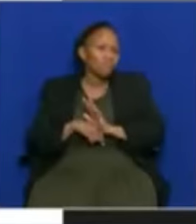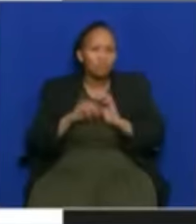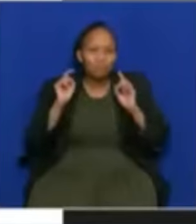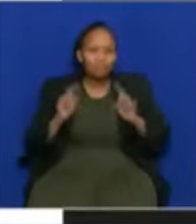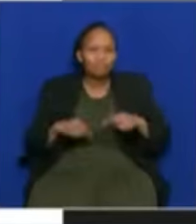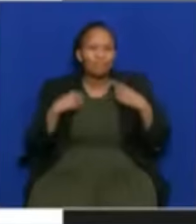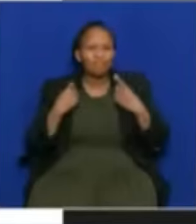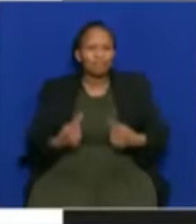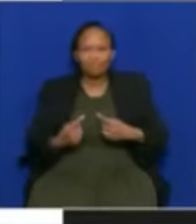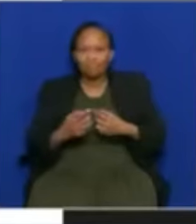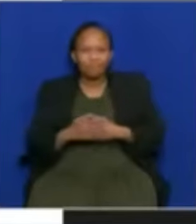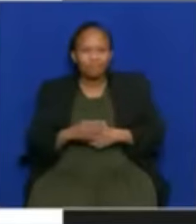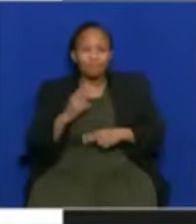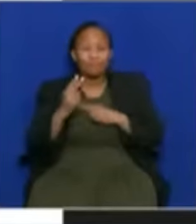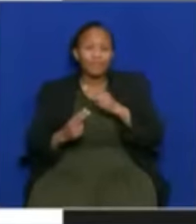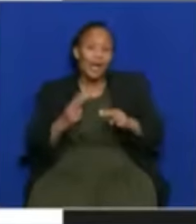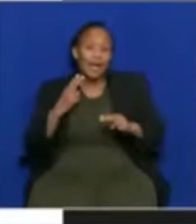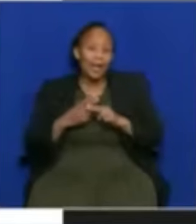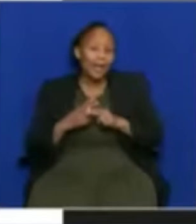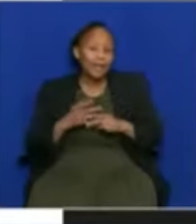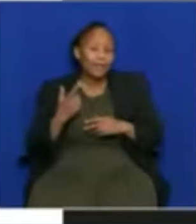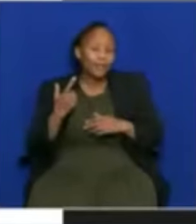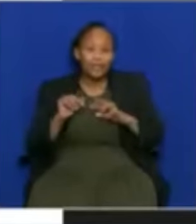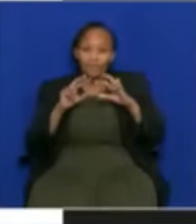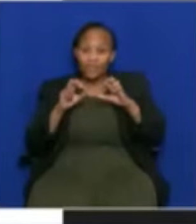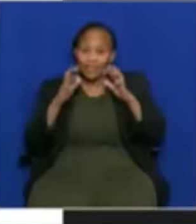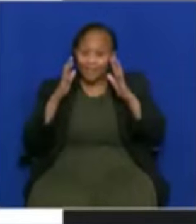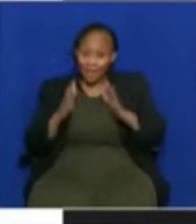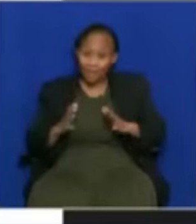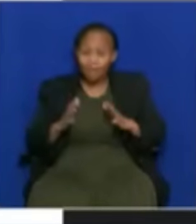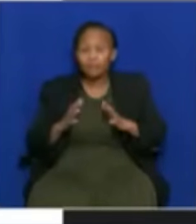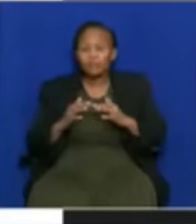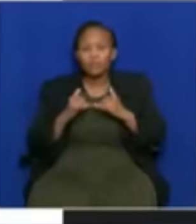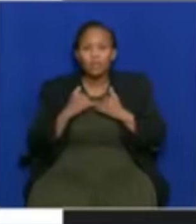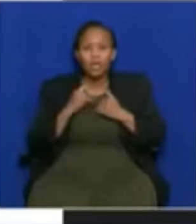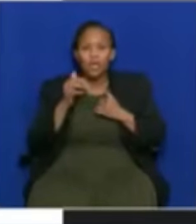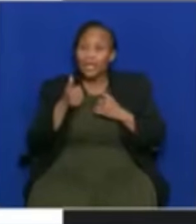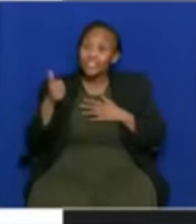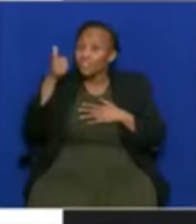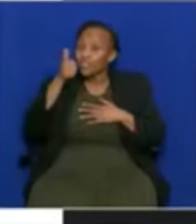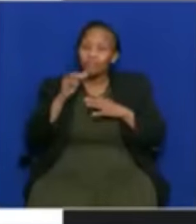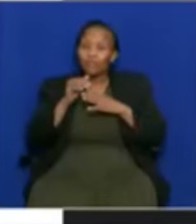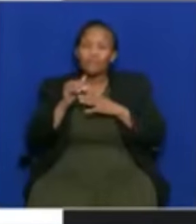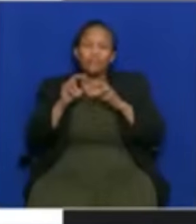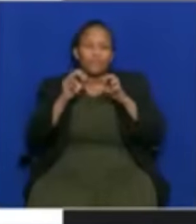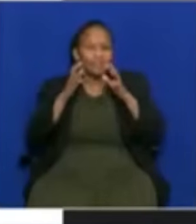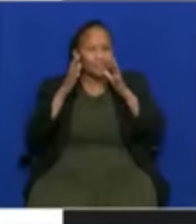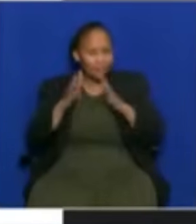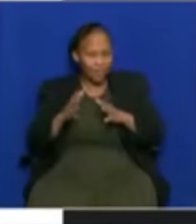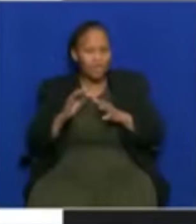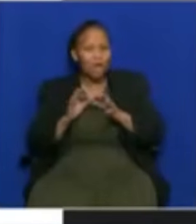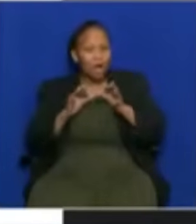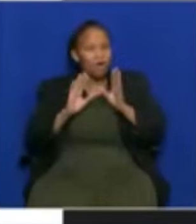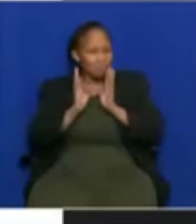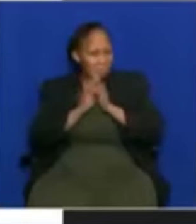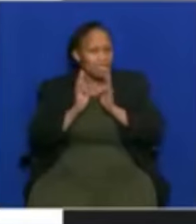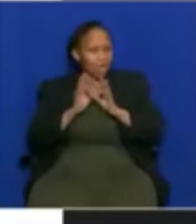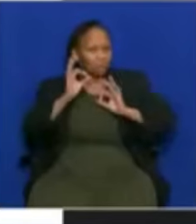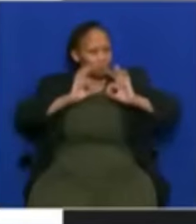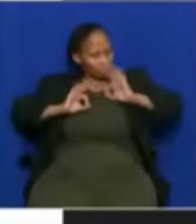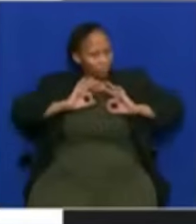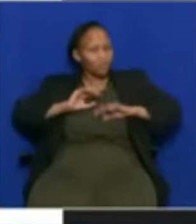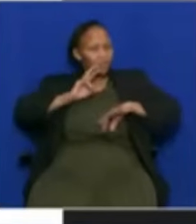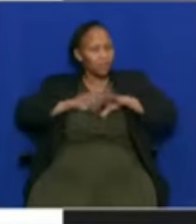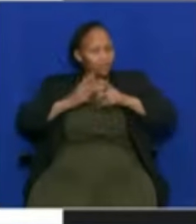as investigators, we are briefed by the chief investigator, given a scenario, what we have to do, who has to do what, who